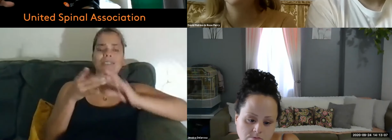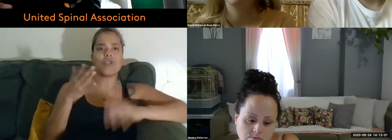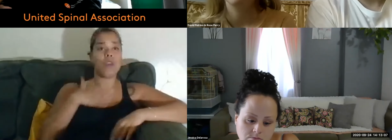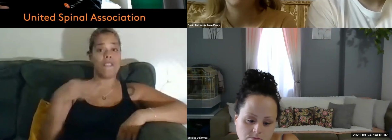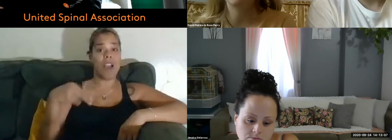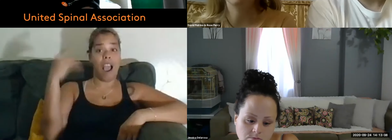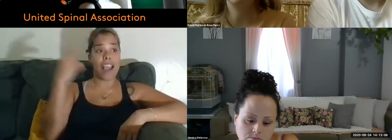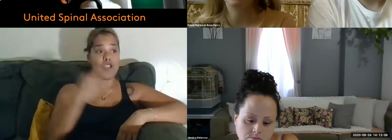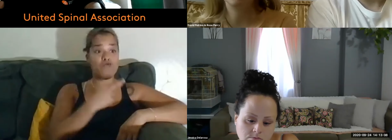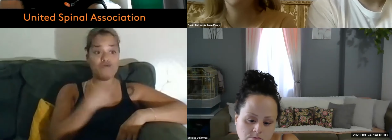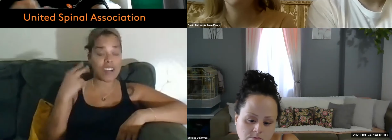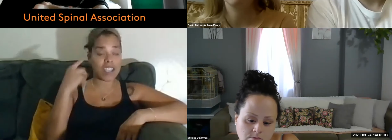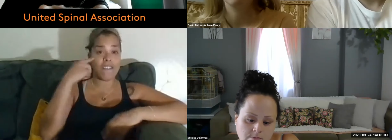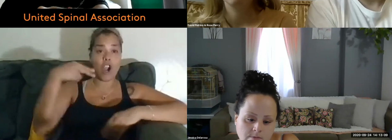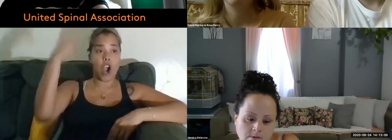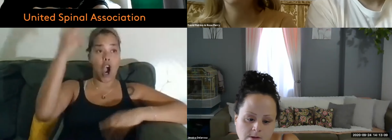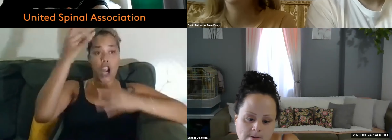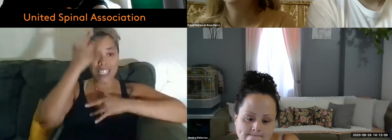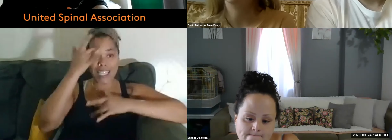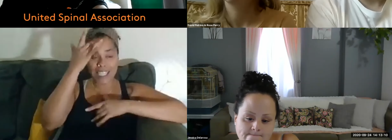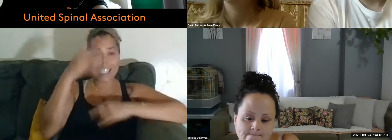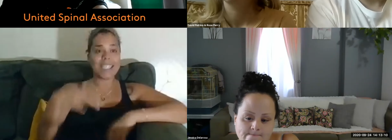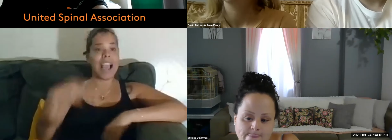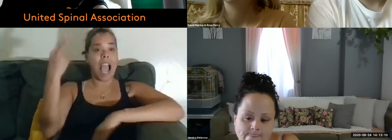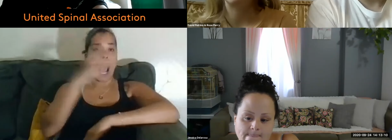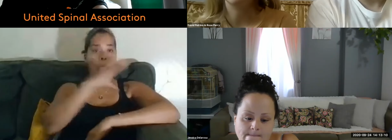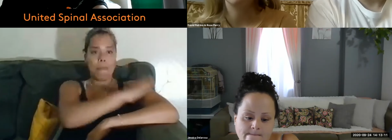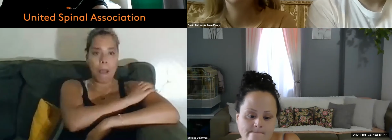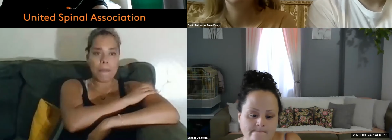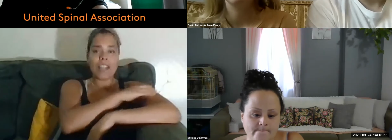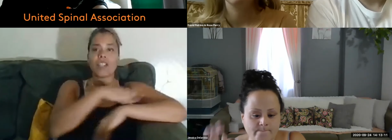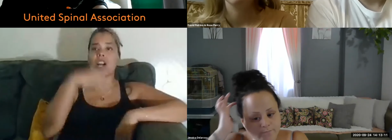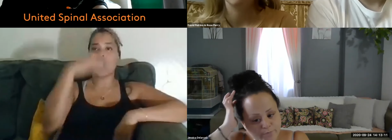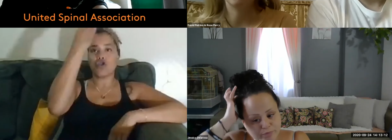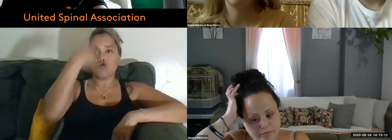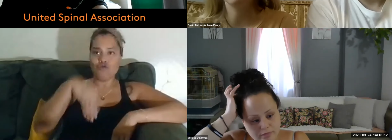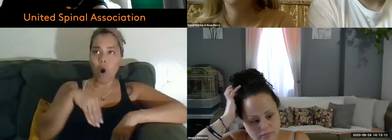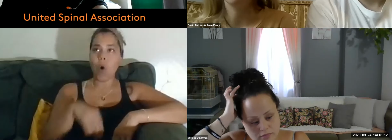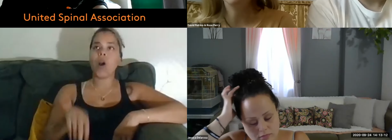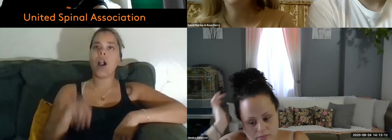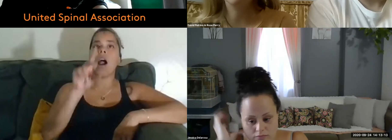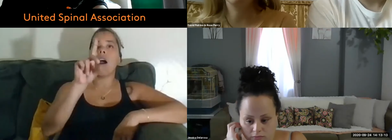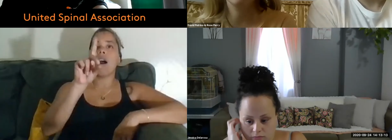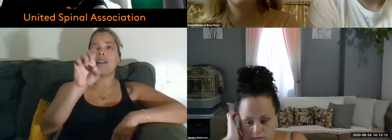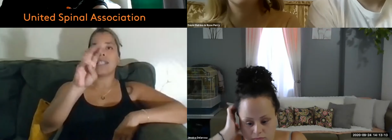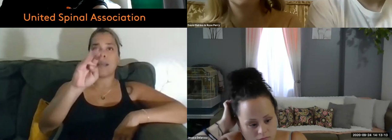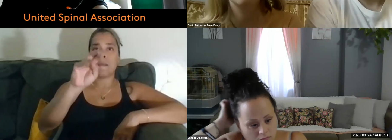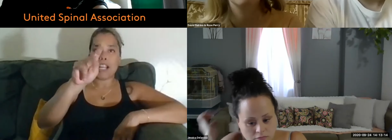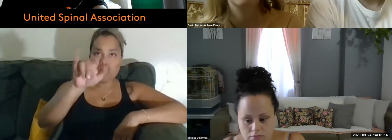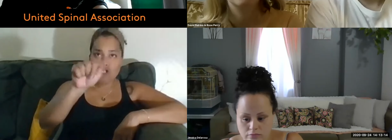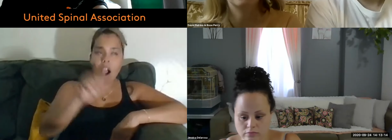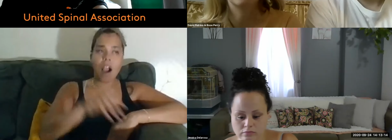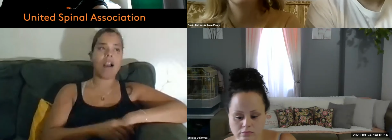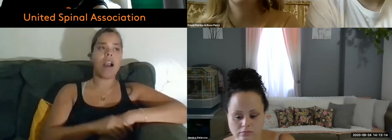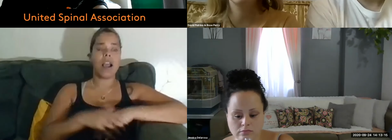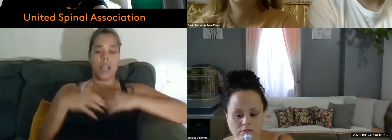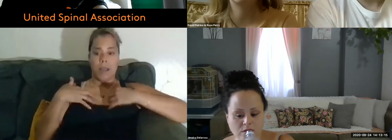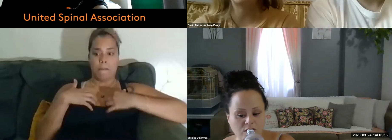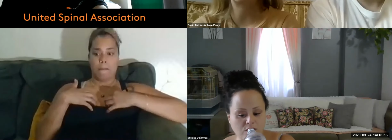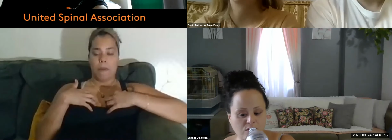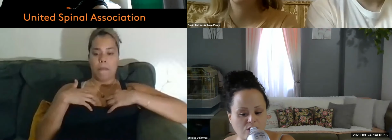disease, high blood pressure, stroke, dementia, and even immune system dysfunction.